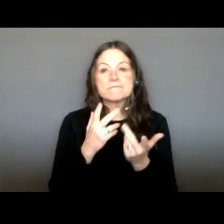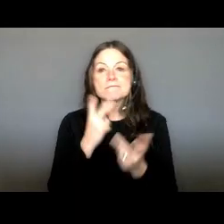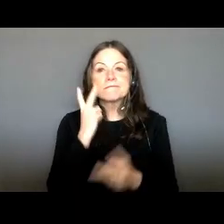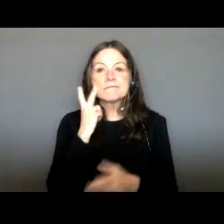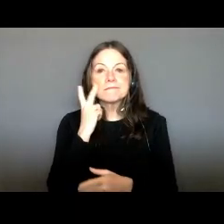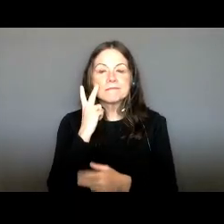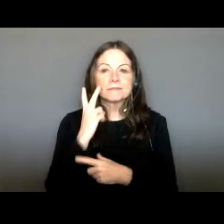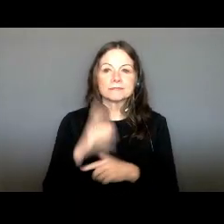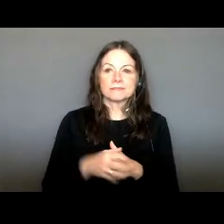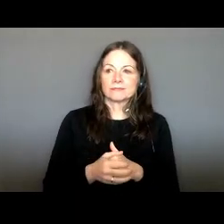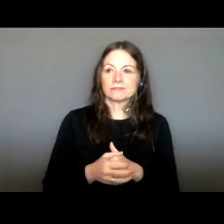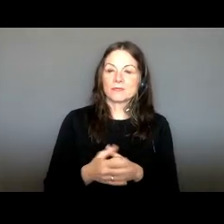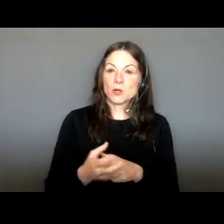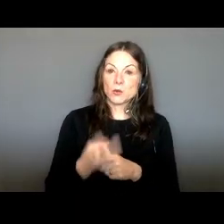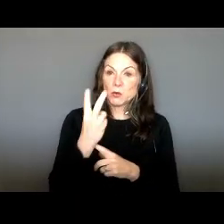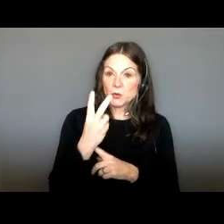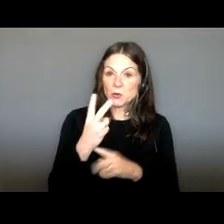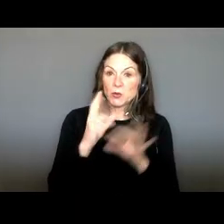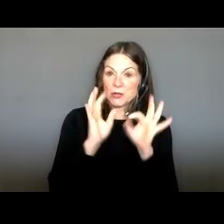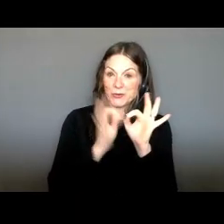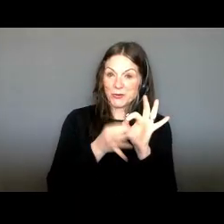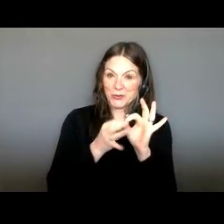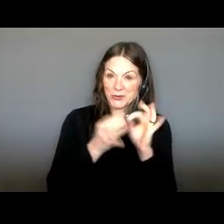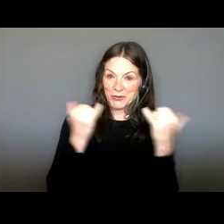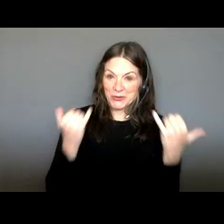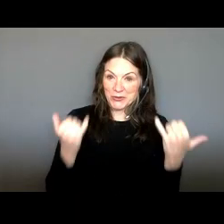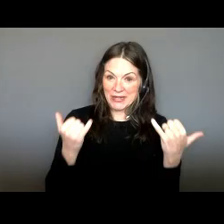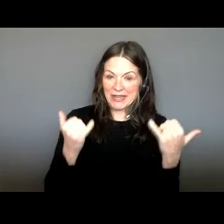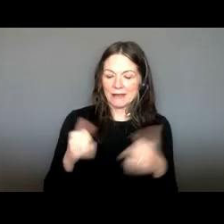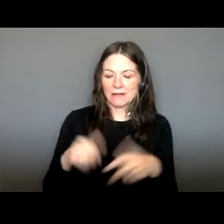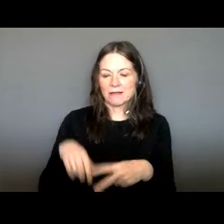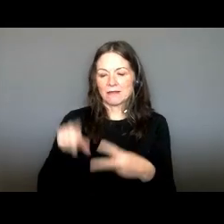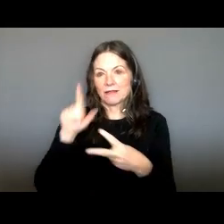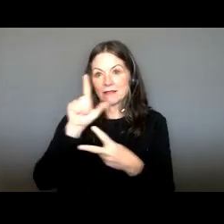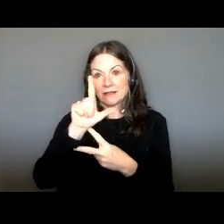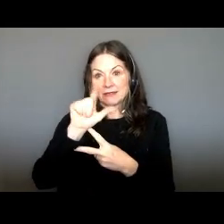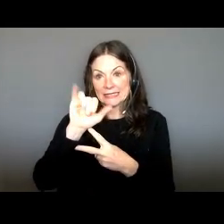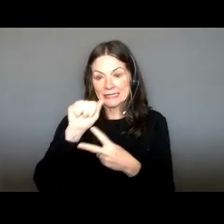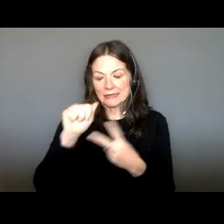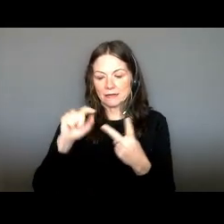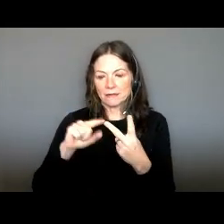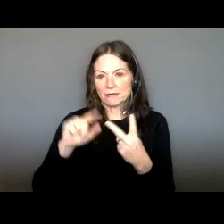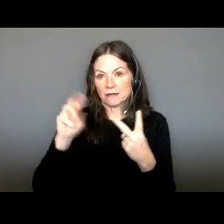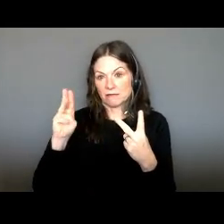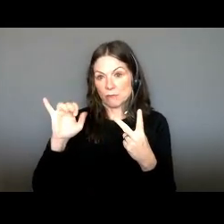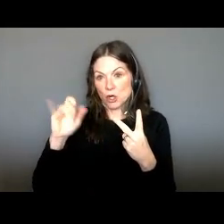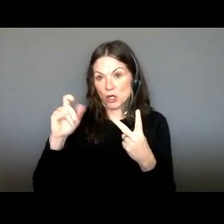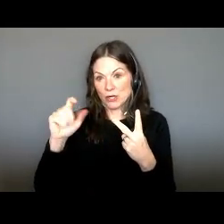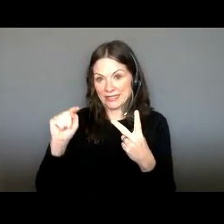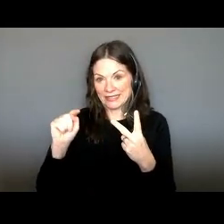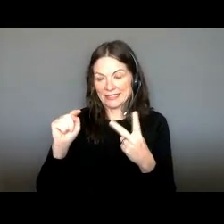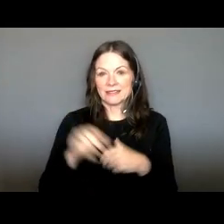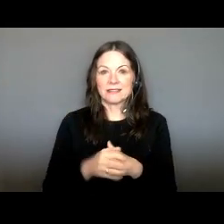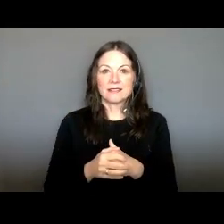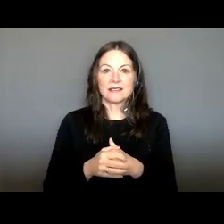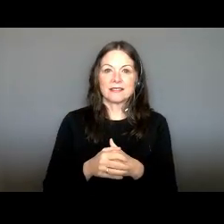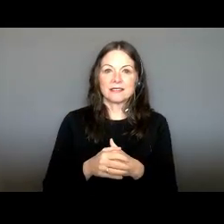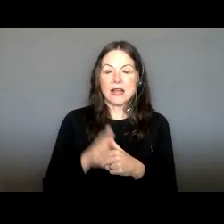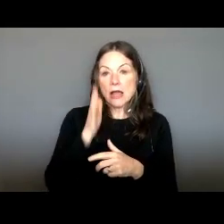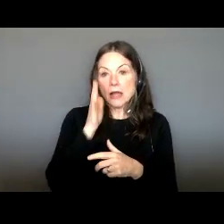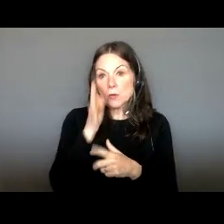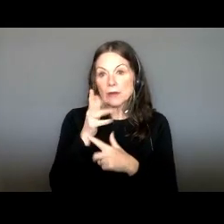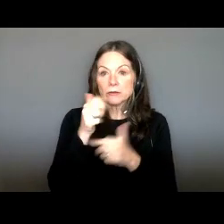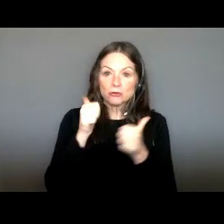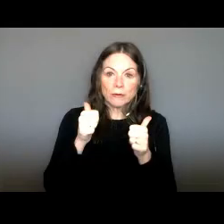And we have two wonderful interpreters with us today, Lisa and Margaret. So I will be speaking a little bit